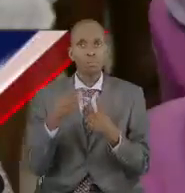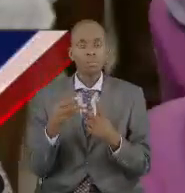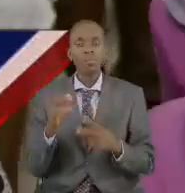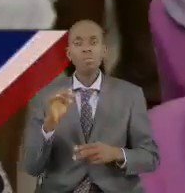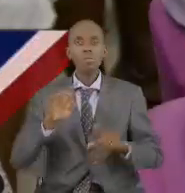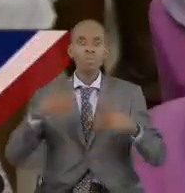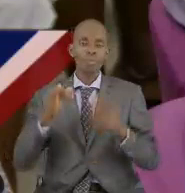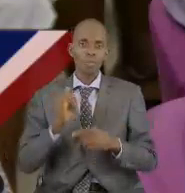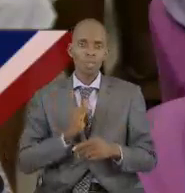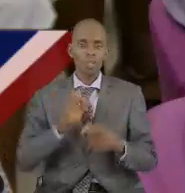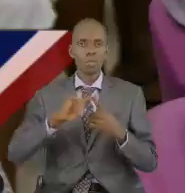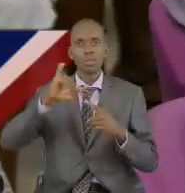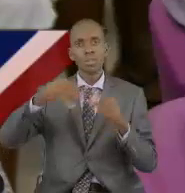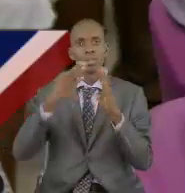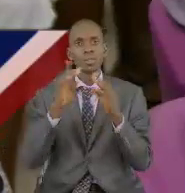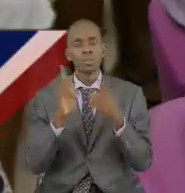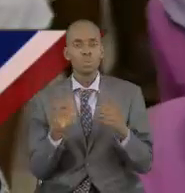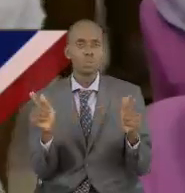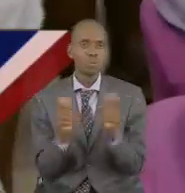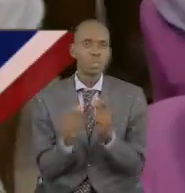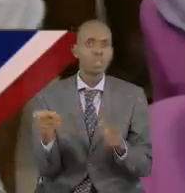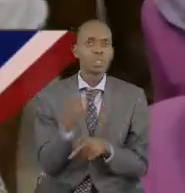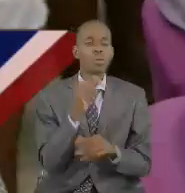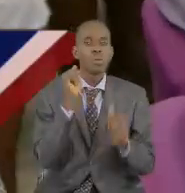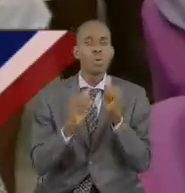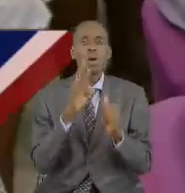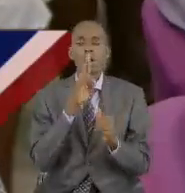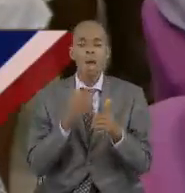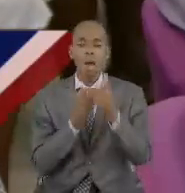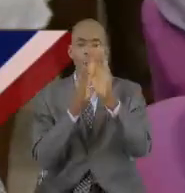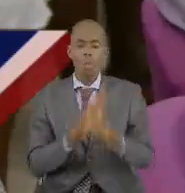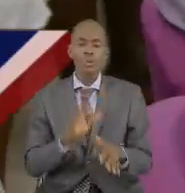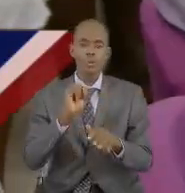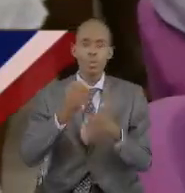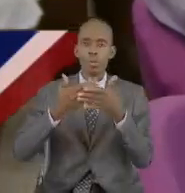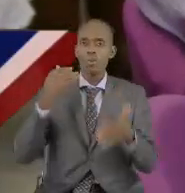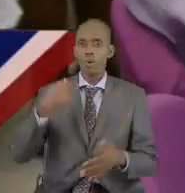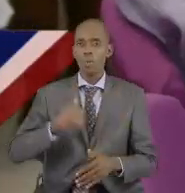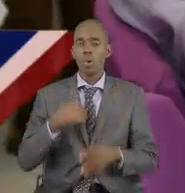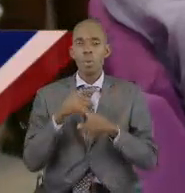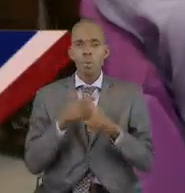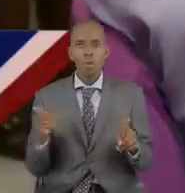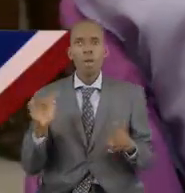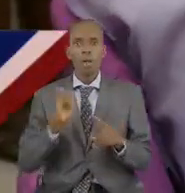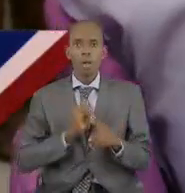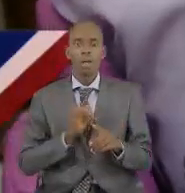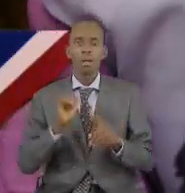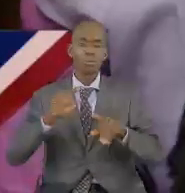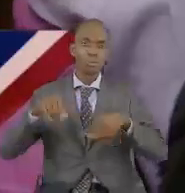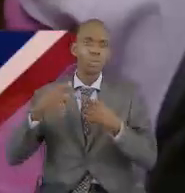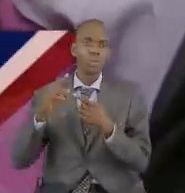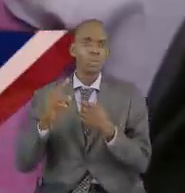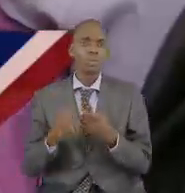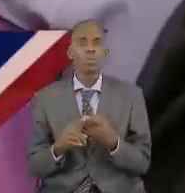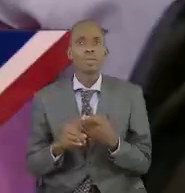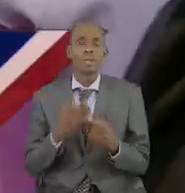Jerusalem to them which were apostles before me, but I went into Arabia and